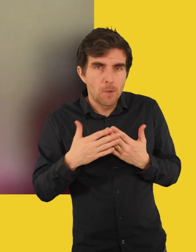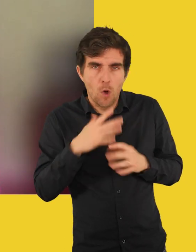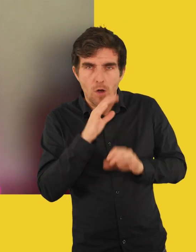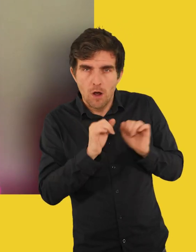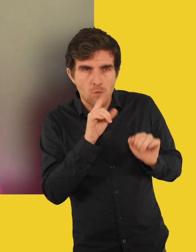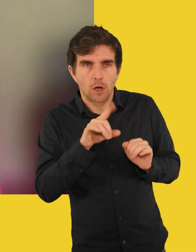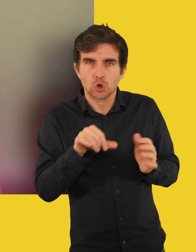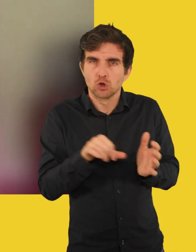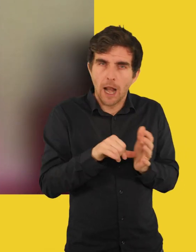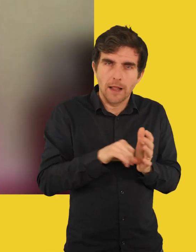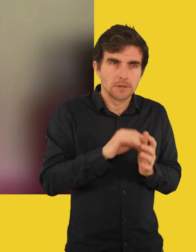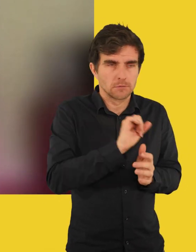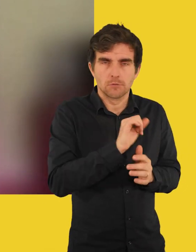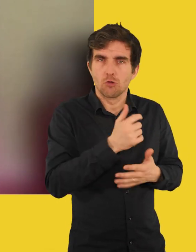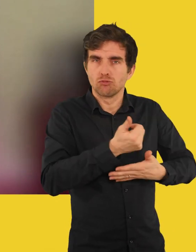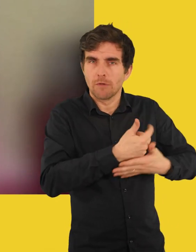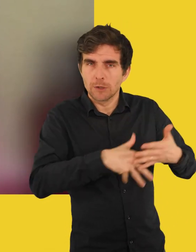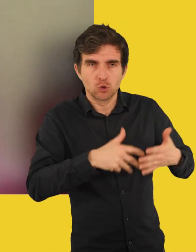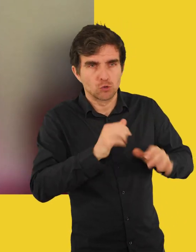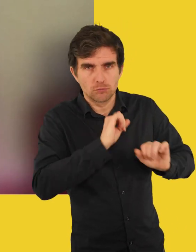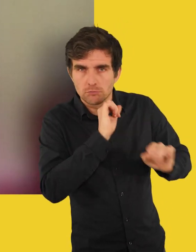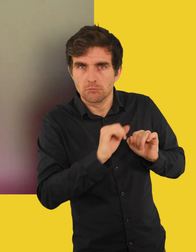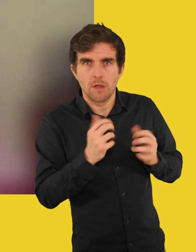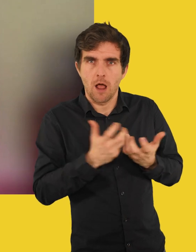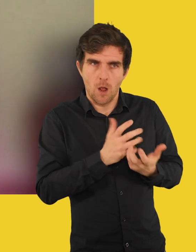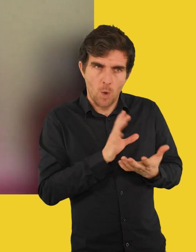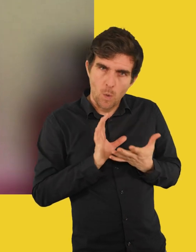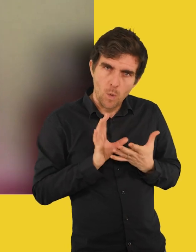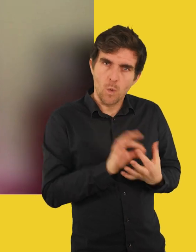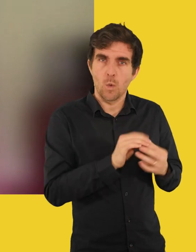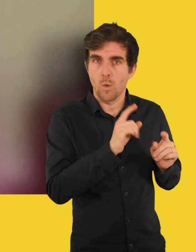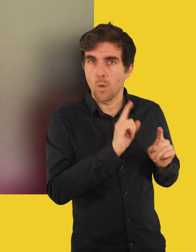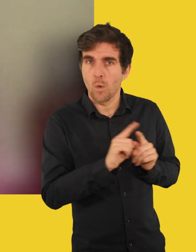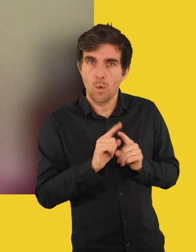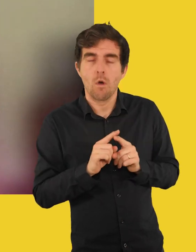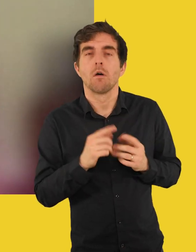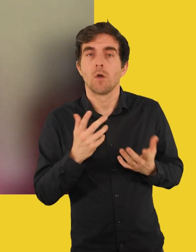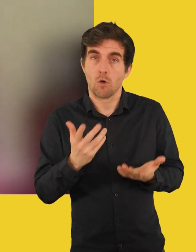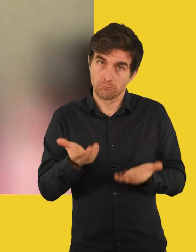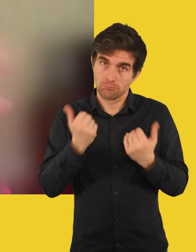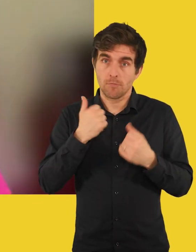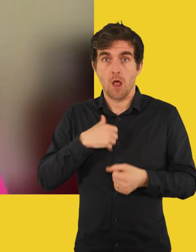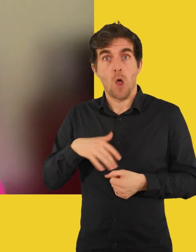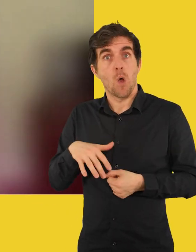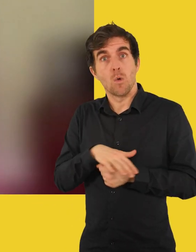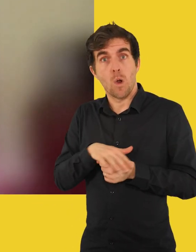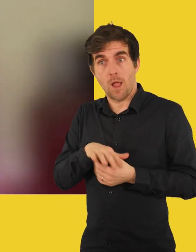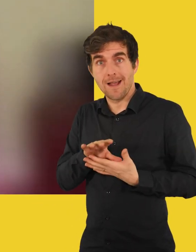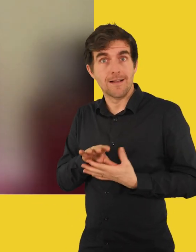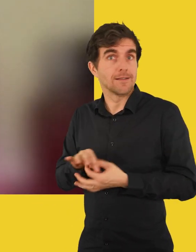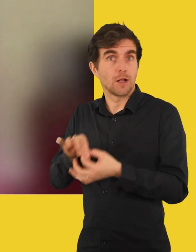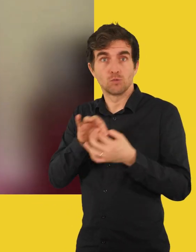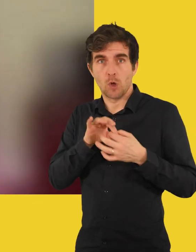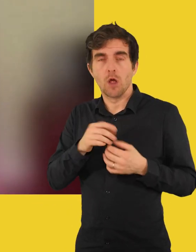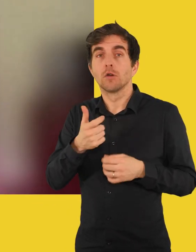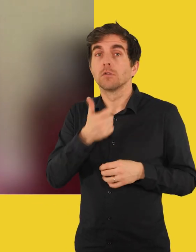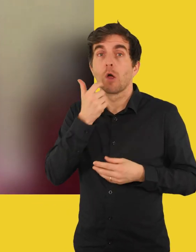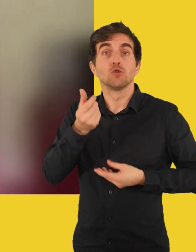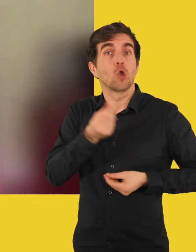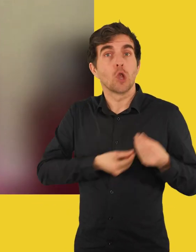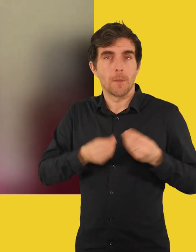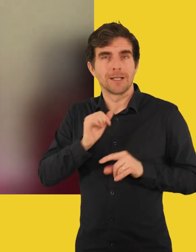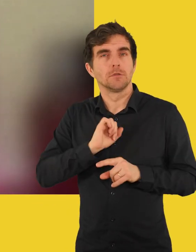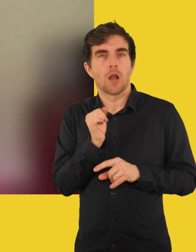would like to understand the challenges of grassroots work and how to engage with them. Now, coming to our local network,